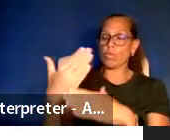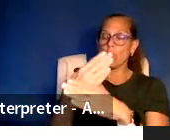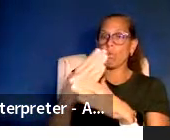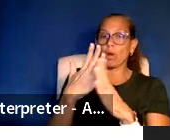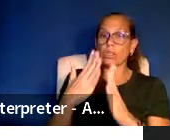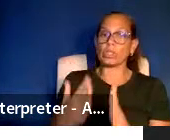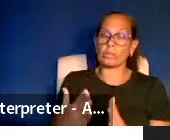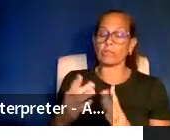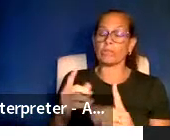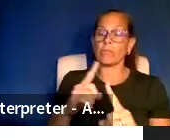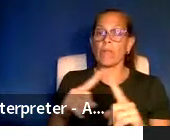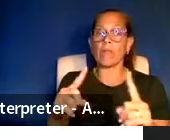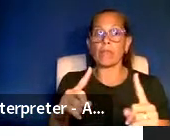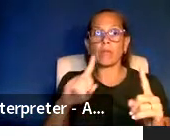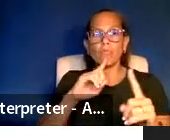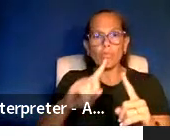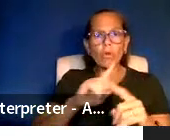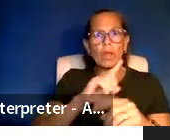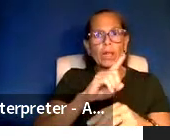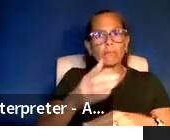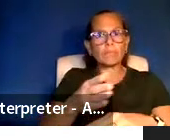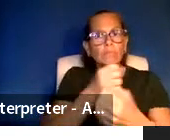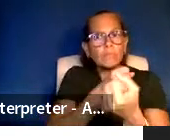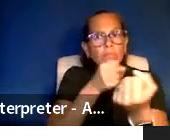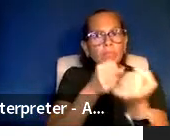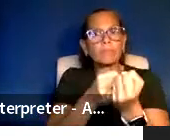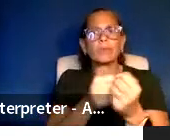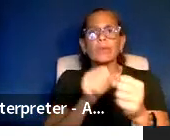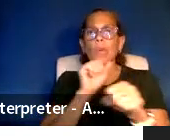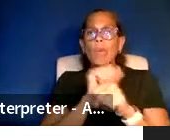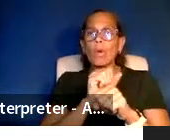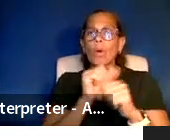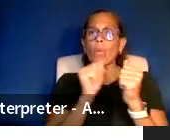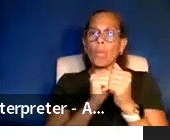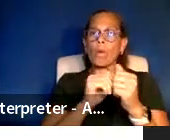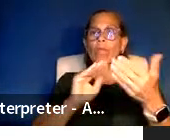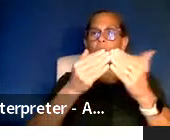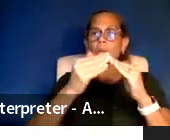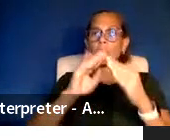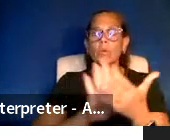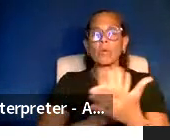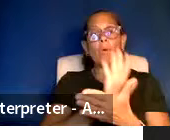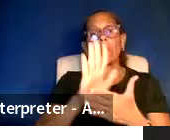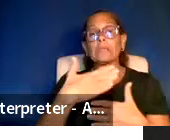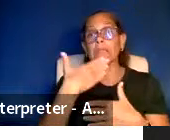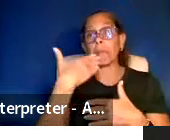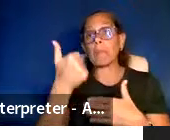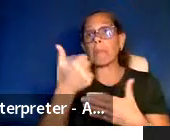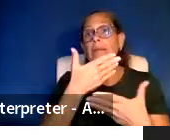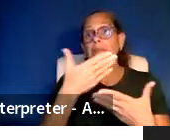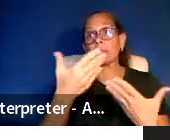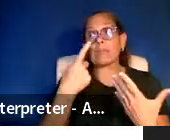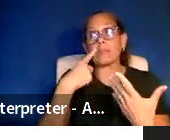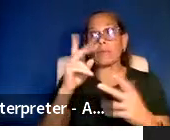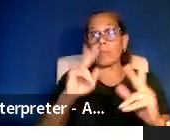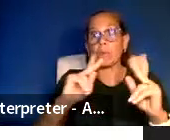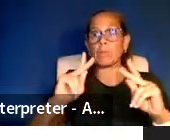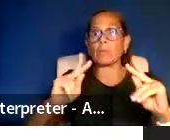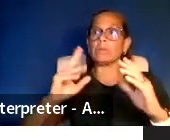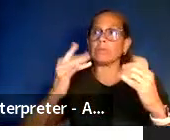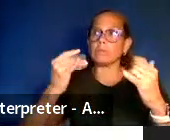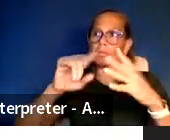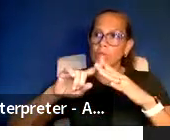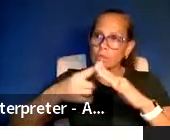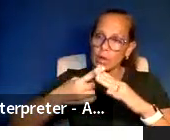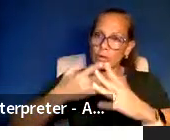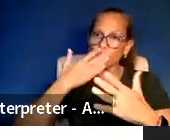and building on the incredible work that they do, especially our community colleges, one of the city's best tools for getting people into high quality jobs